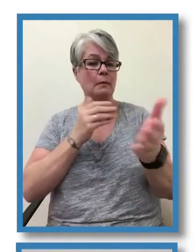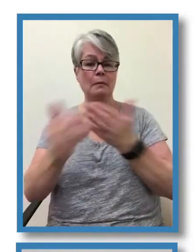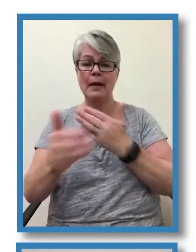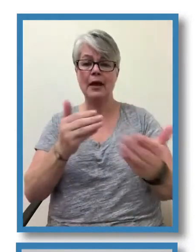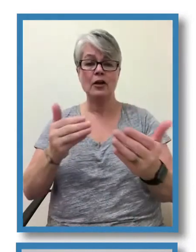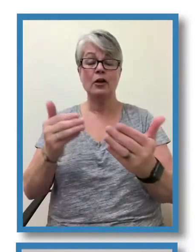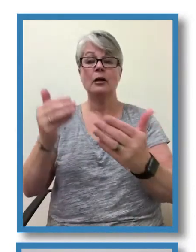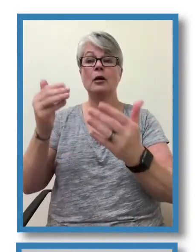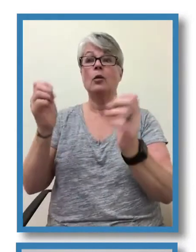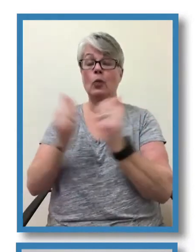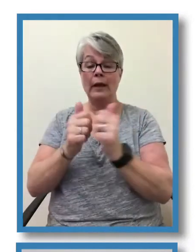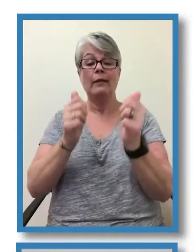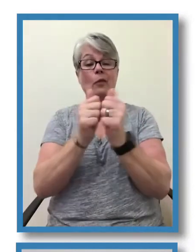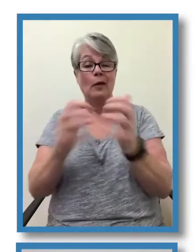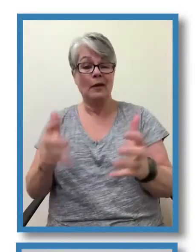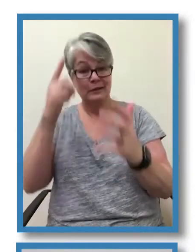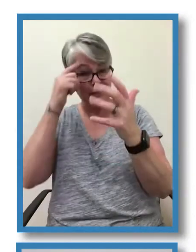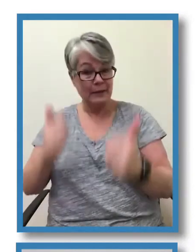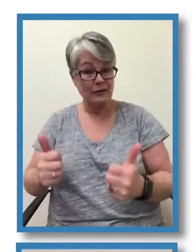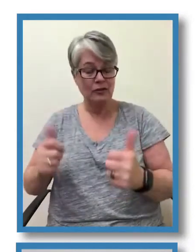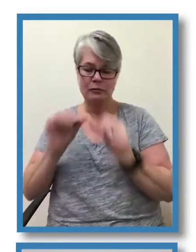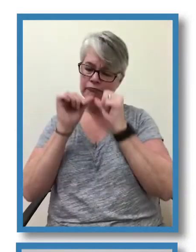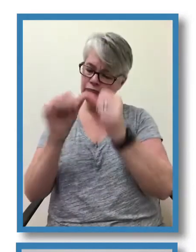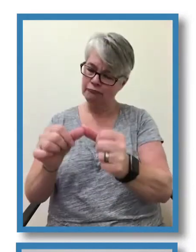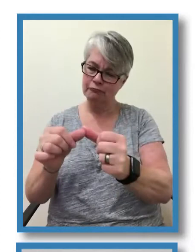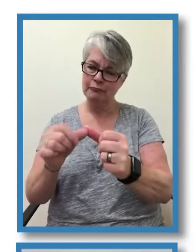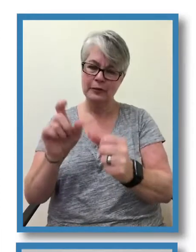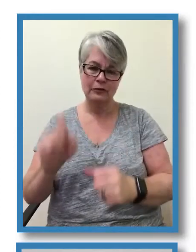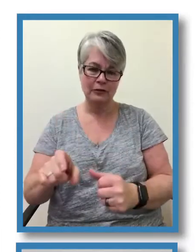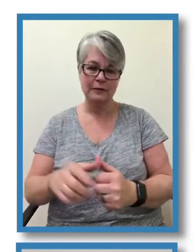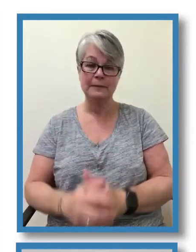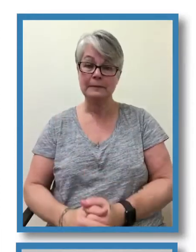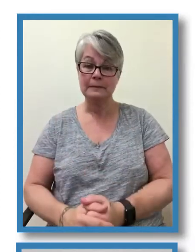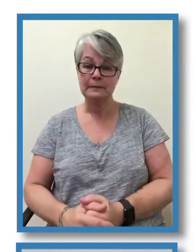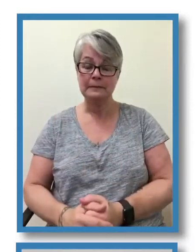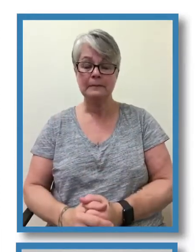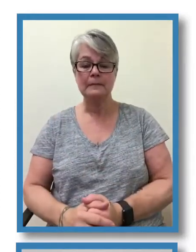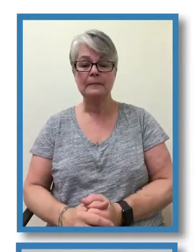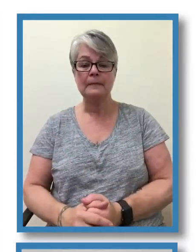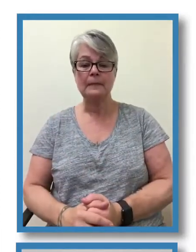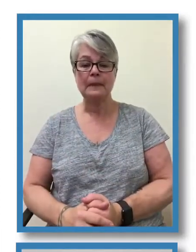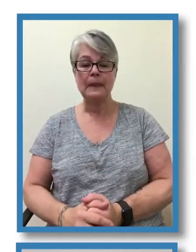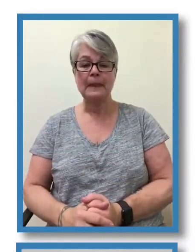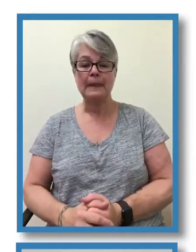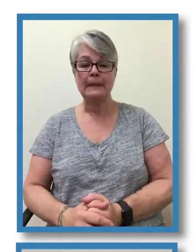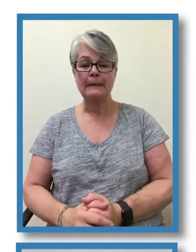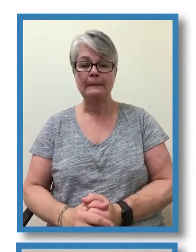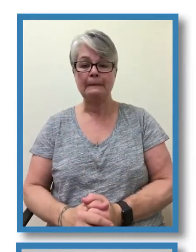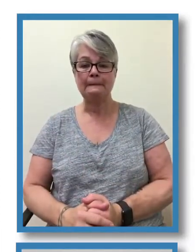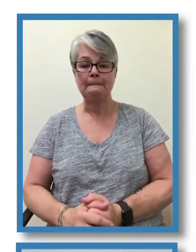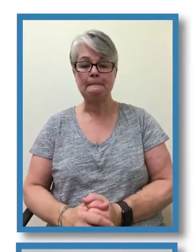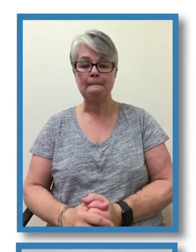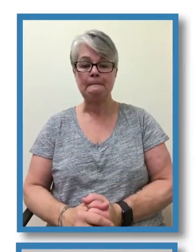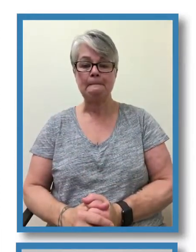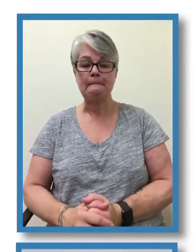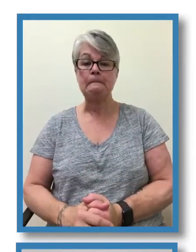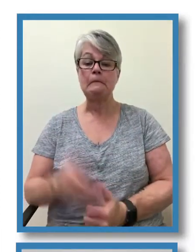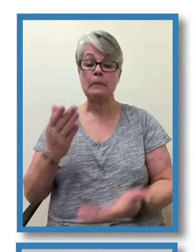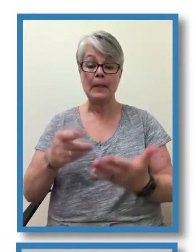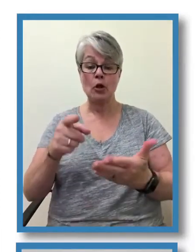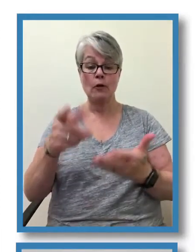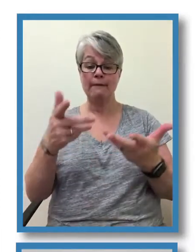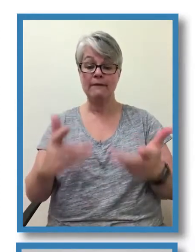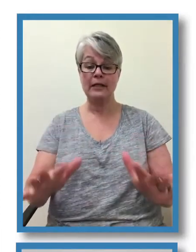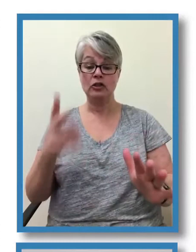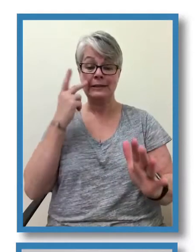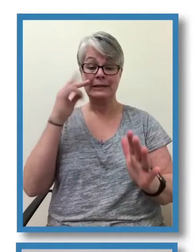whiteboard that was put together by Dr. Mike Evans when he was still in Toronto, and called, if